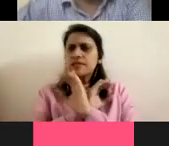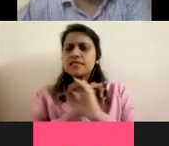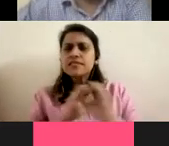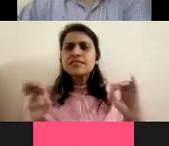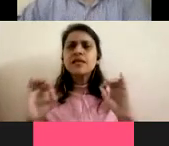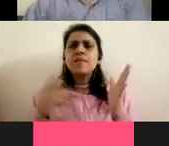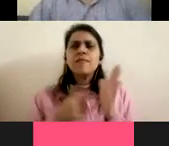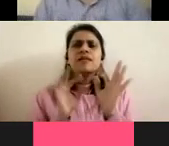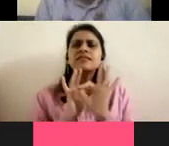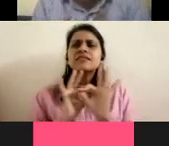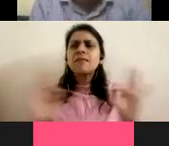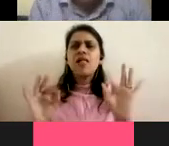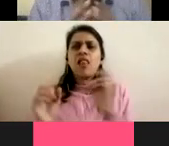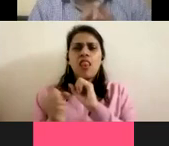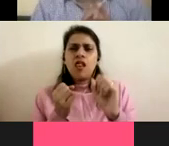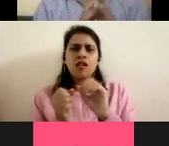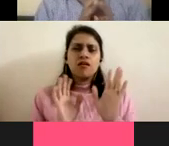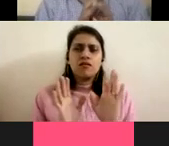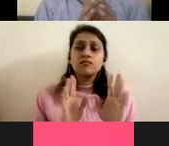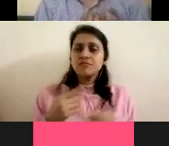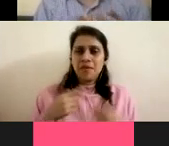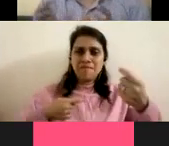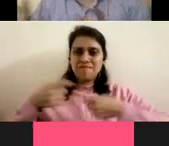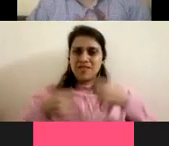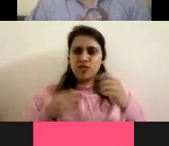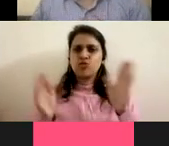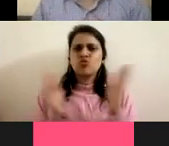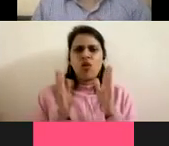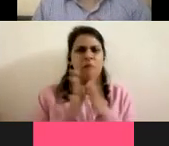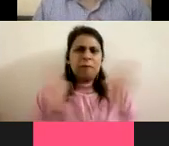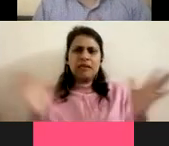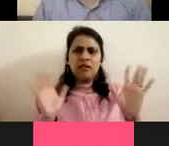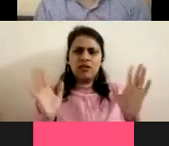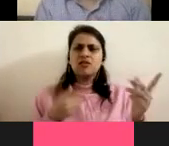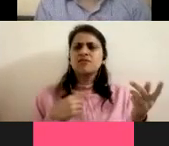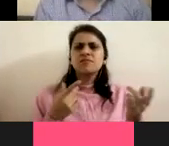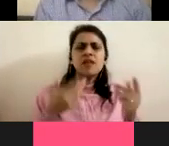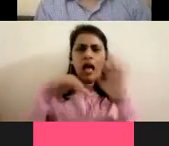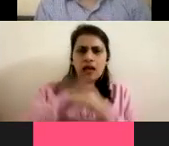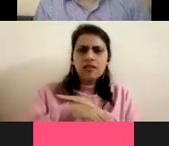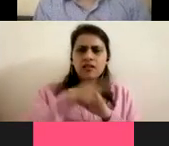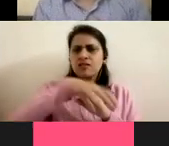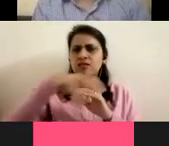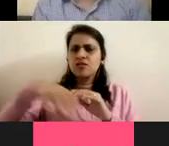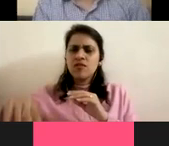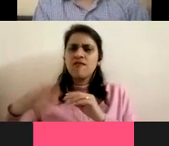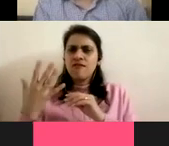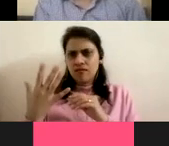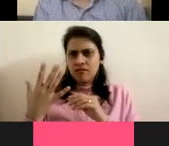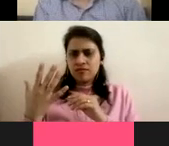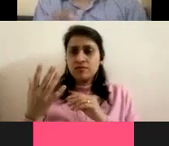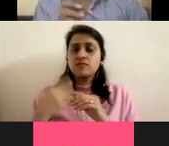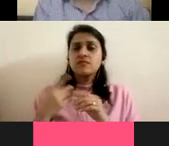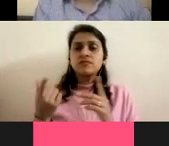bhi ek enablement hai kya hota hai ki mera ek small business unit hai char panch business unit hai to reasonable accommodation mujhe provide karna hai